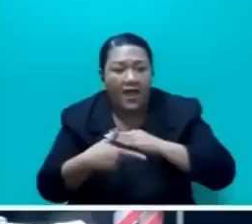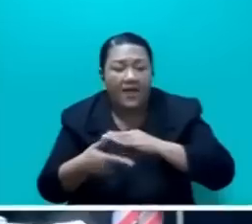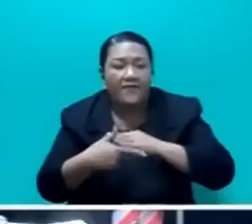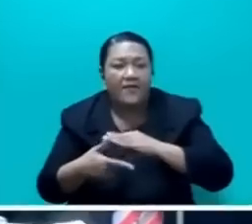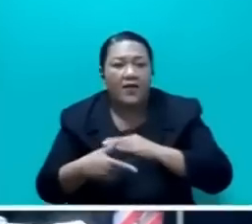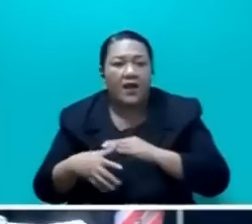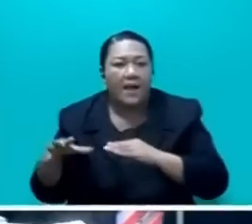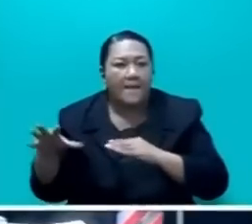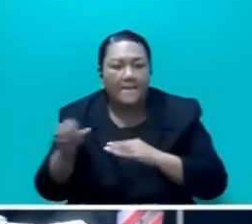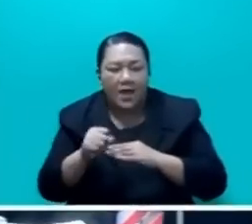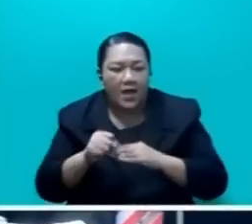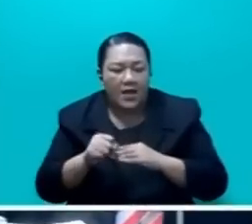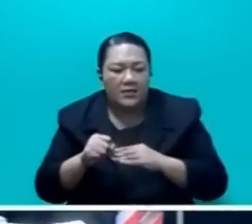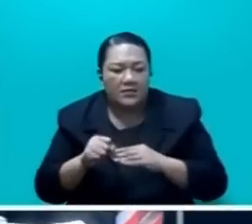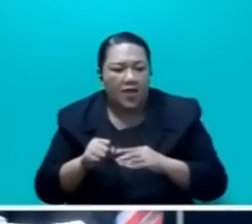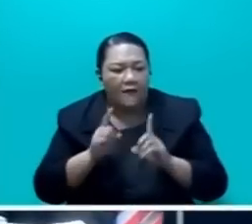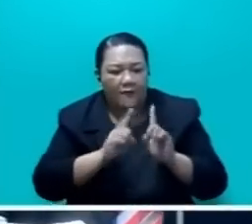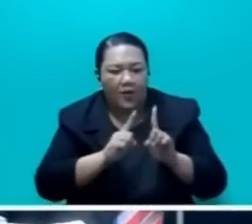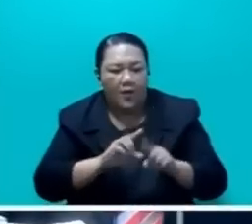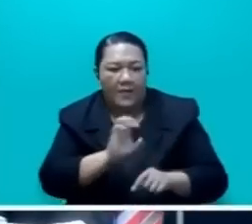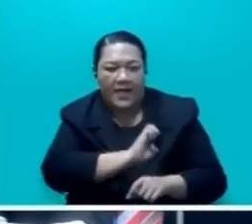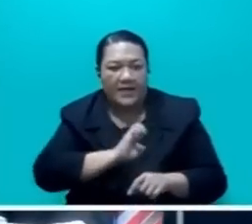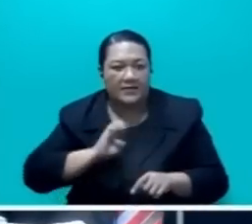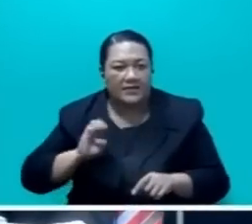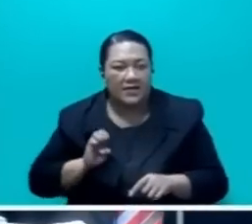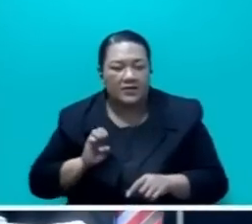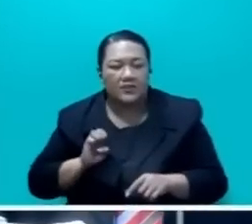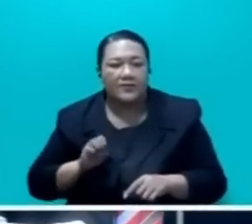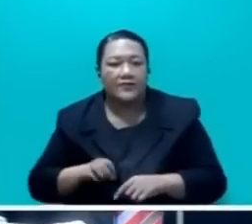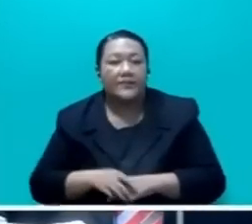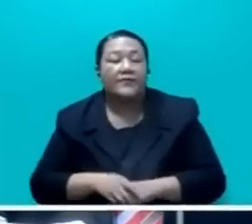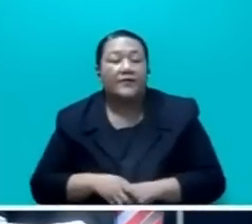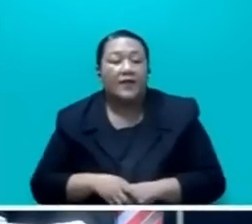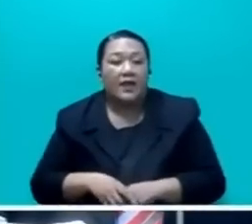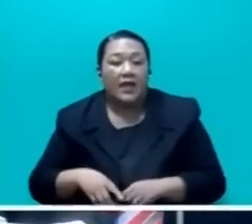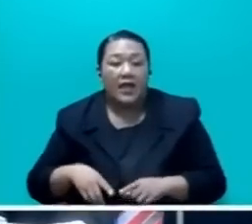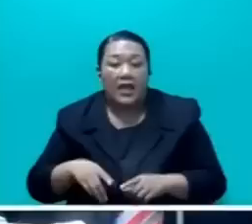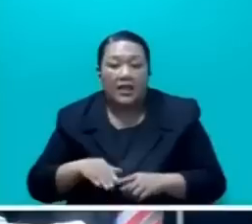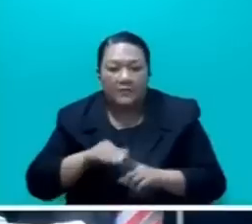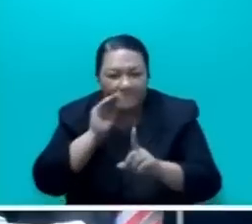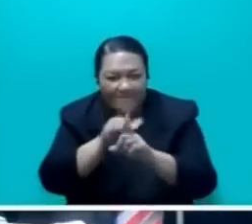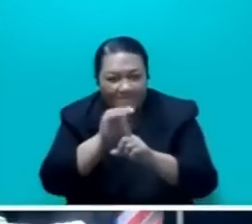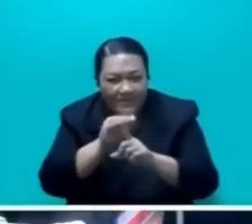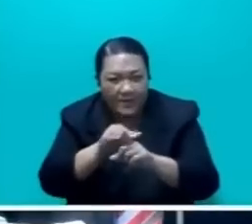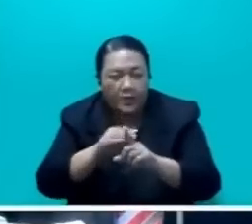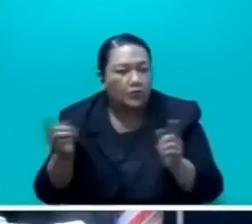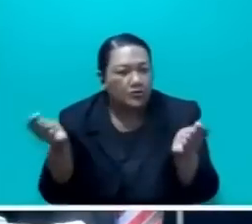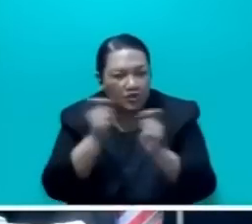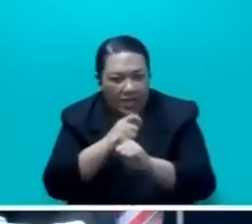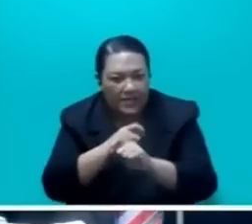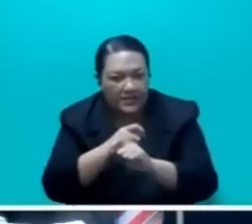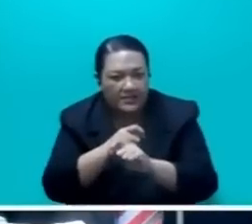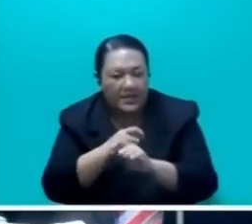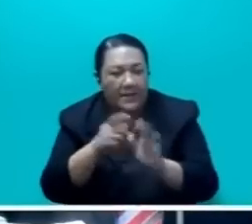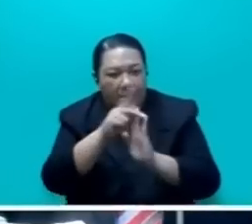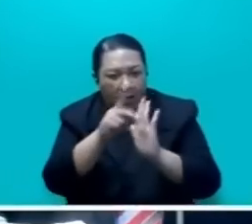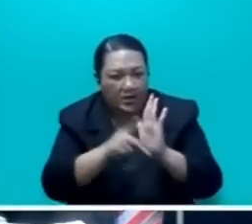the executive," unquote, and to persuade the former Prime Minister to change the executive policy immediately.